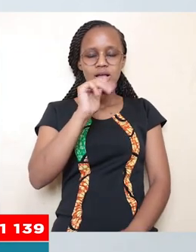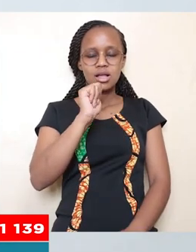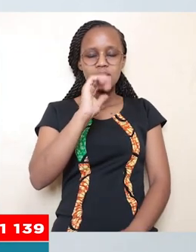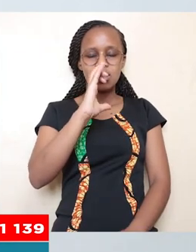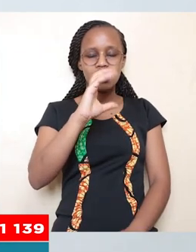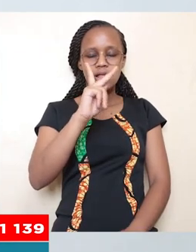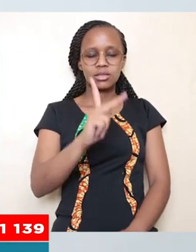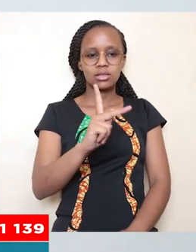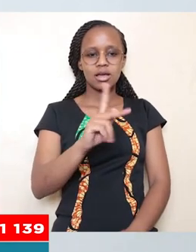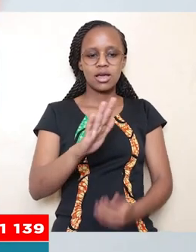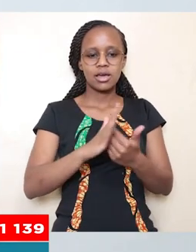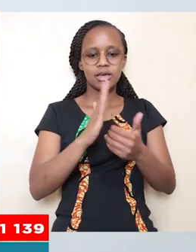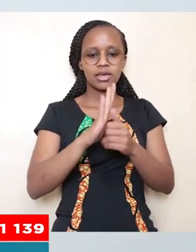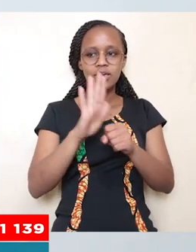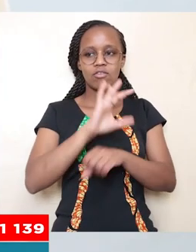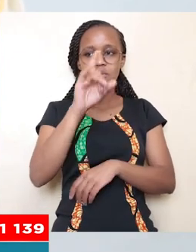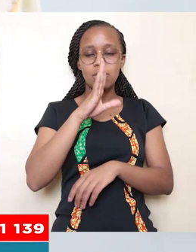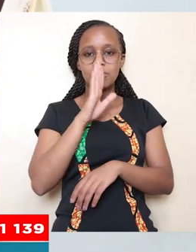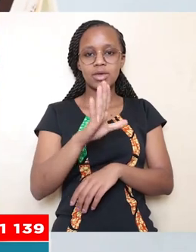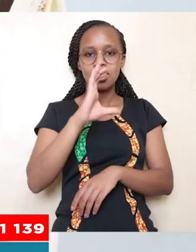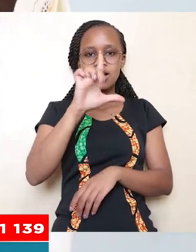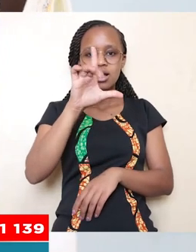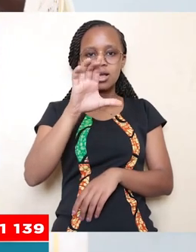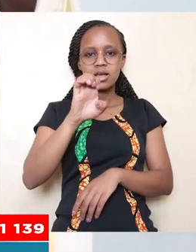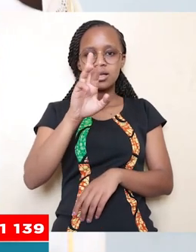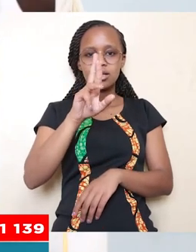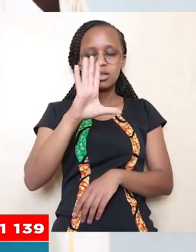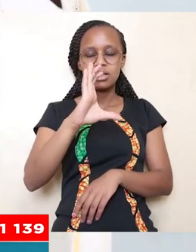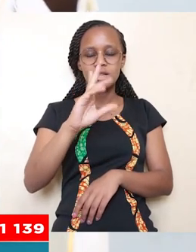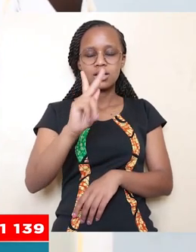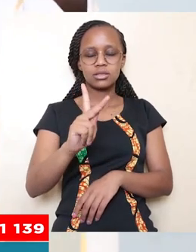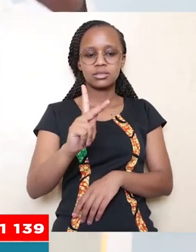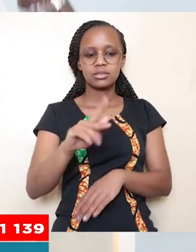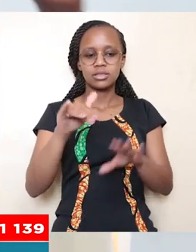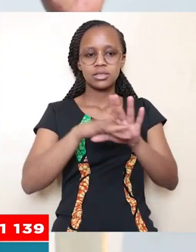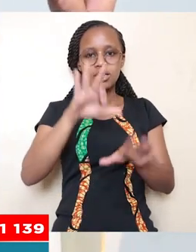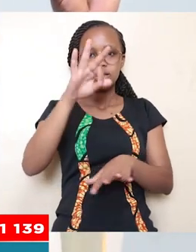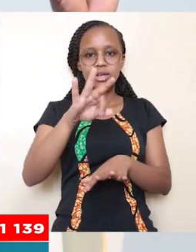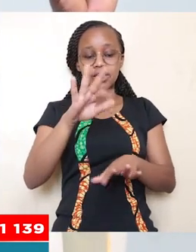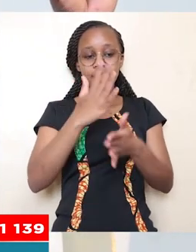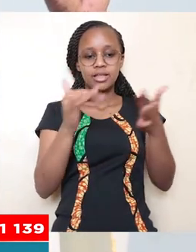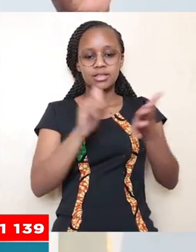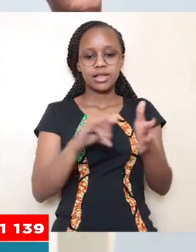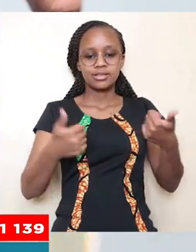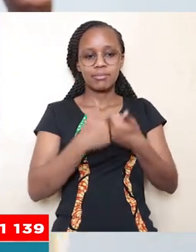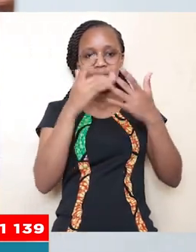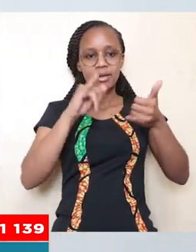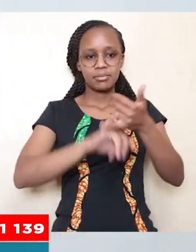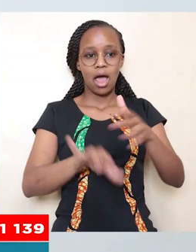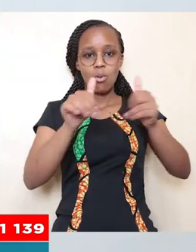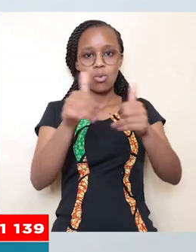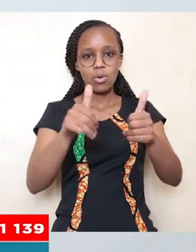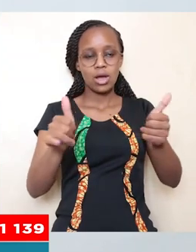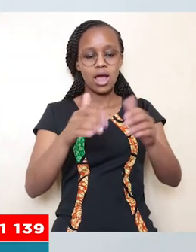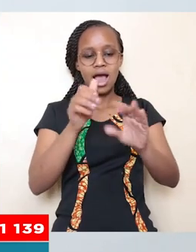then you have to be careful. There are three pre-existing cracks in marriages that it is proper